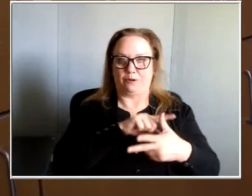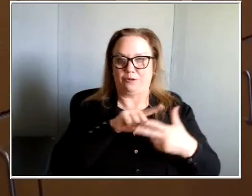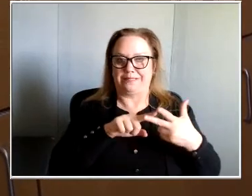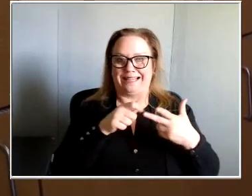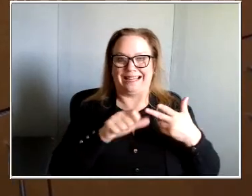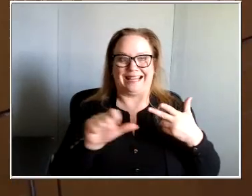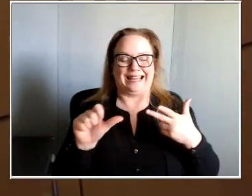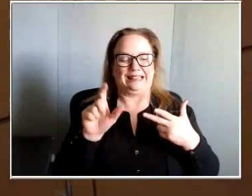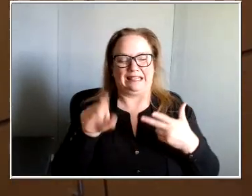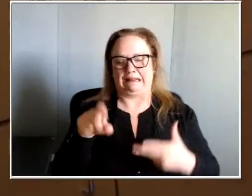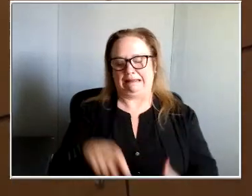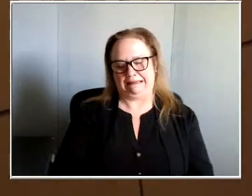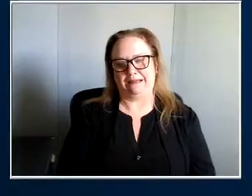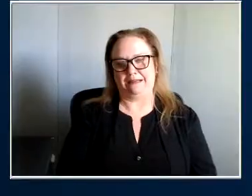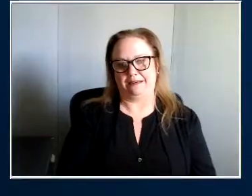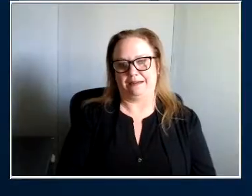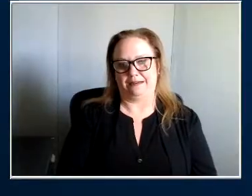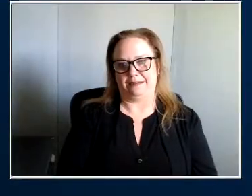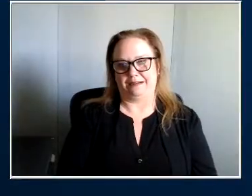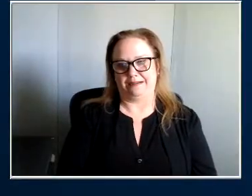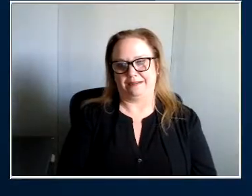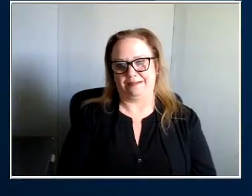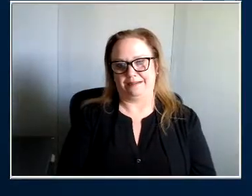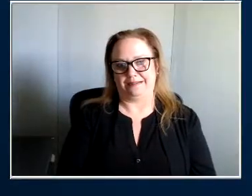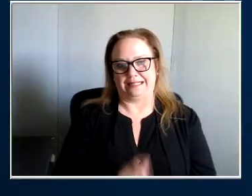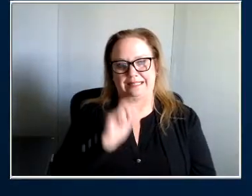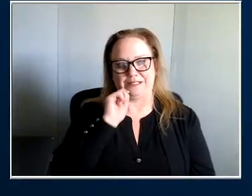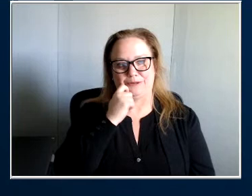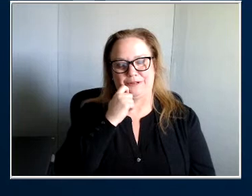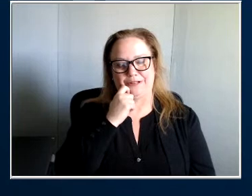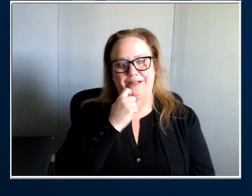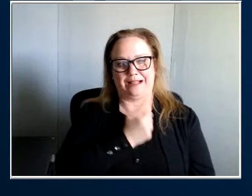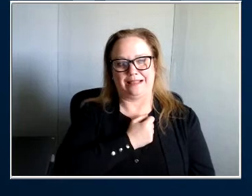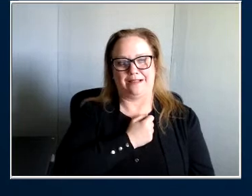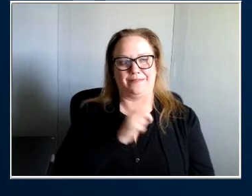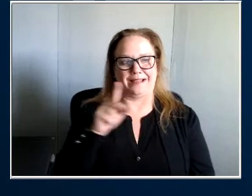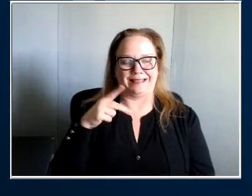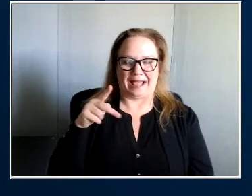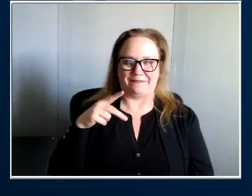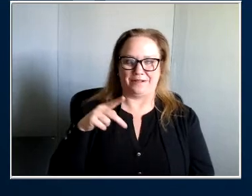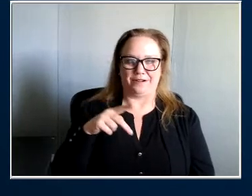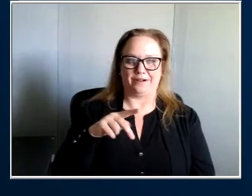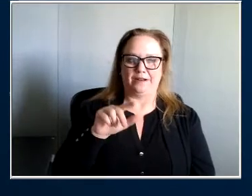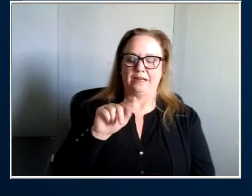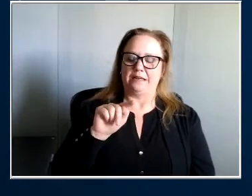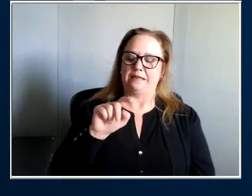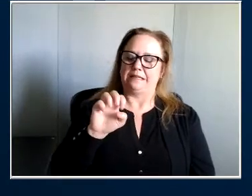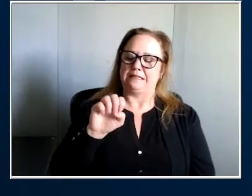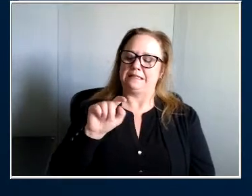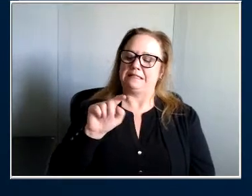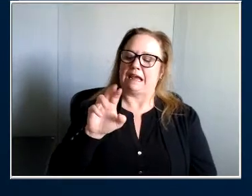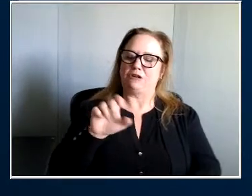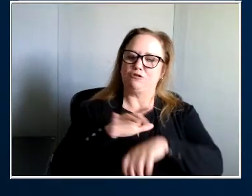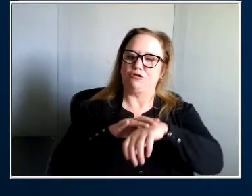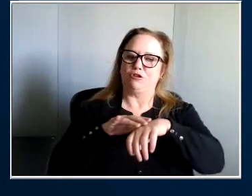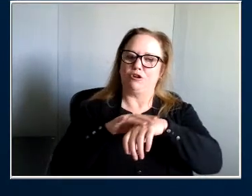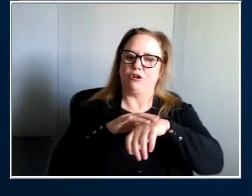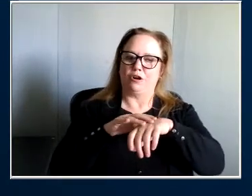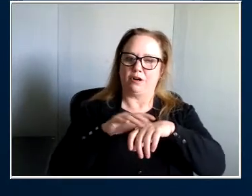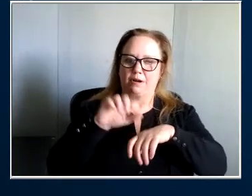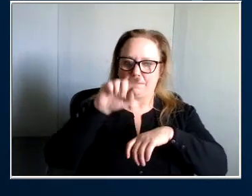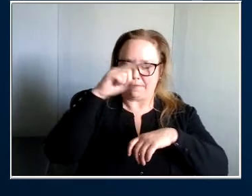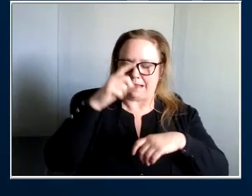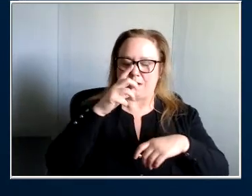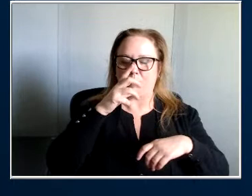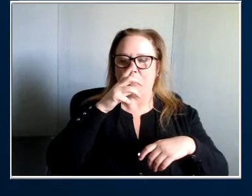between. That is pretty cool. I love the lavender color. What about textures? I know African American women,